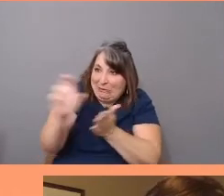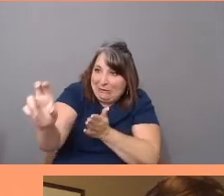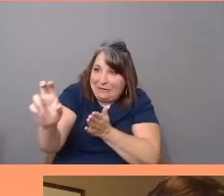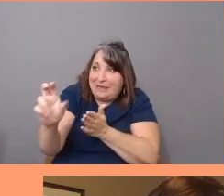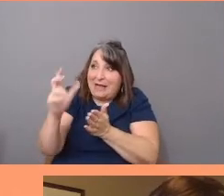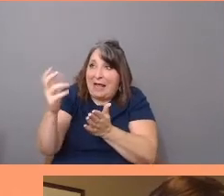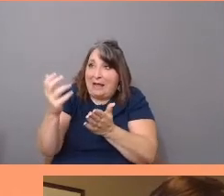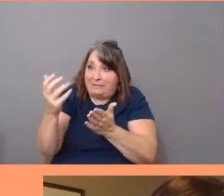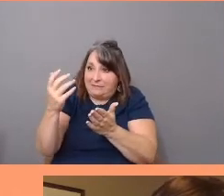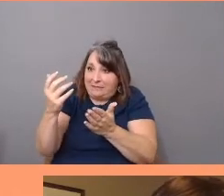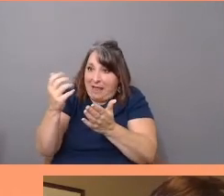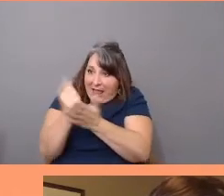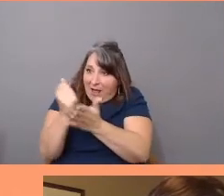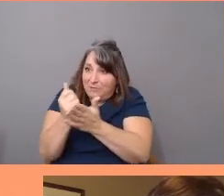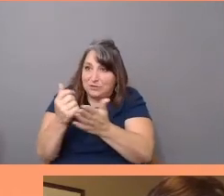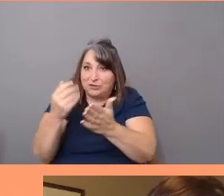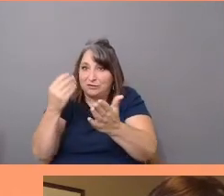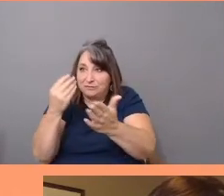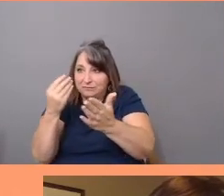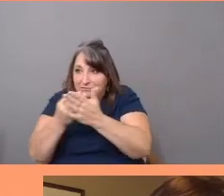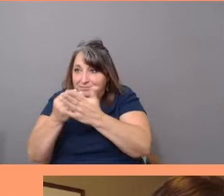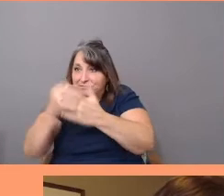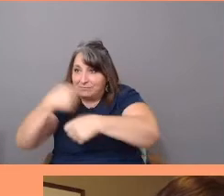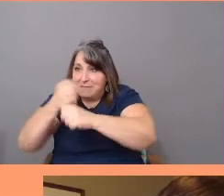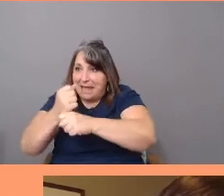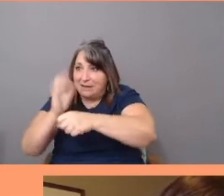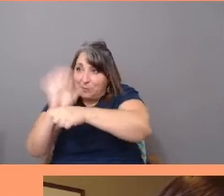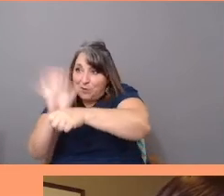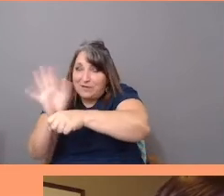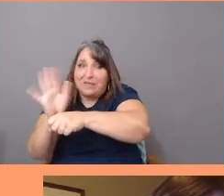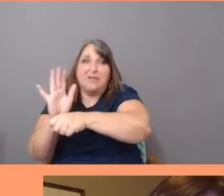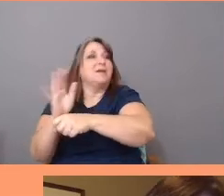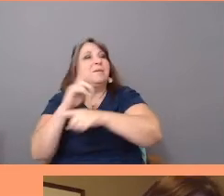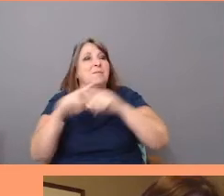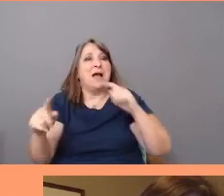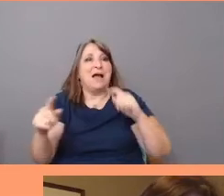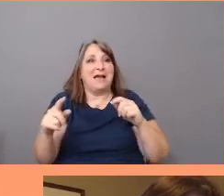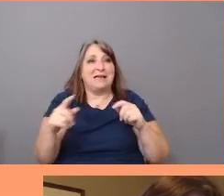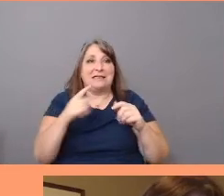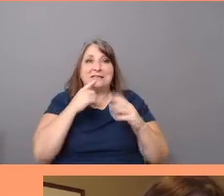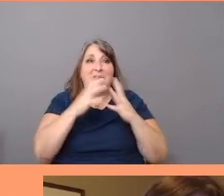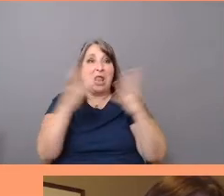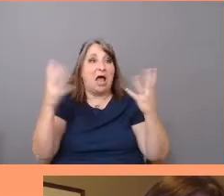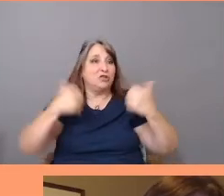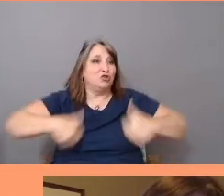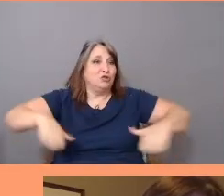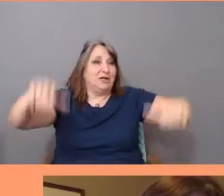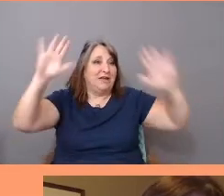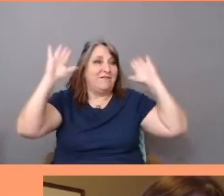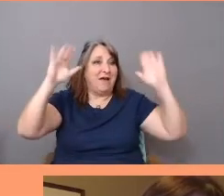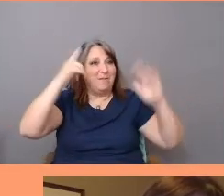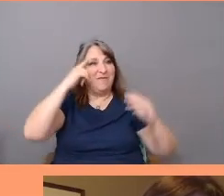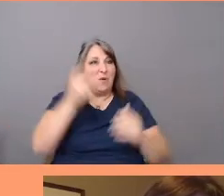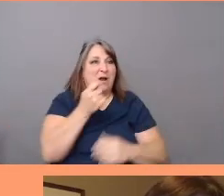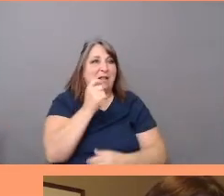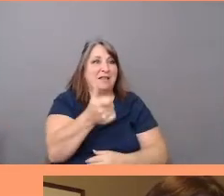project. But to give first look is quite a lot to give up for that amount of money.